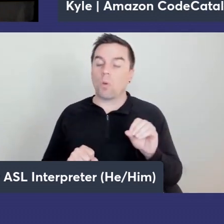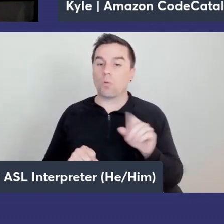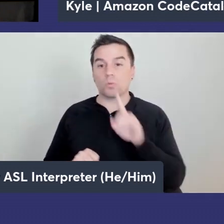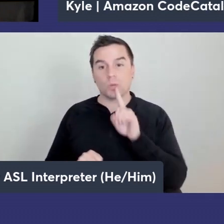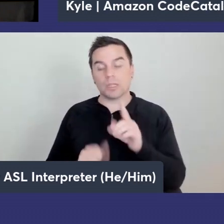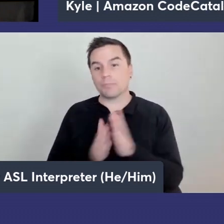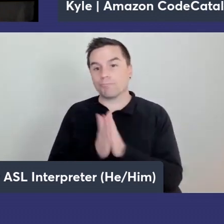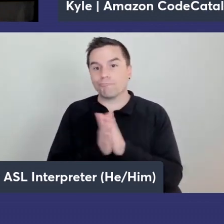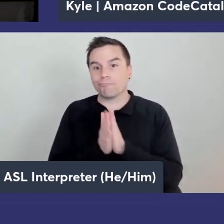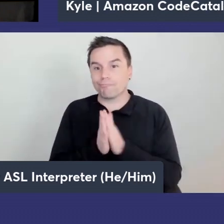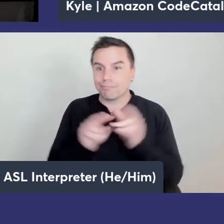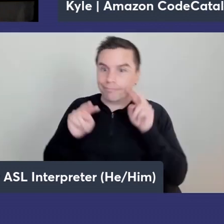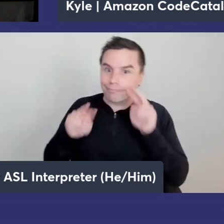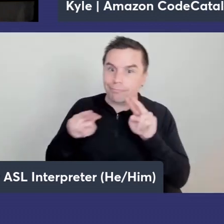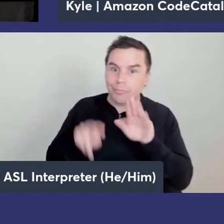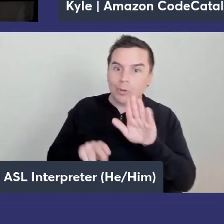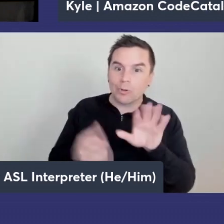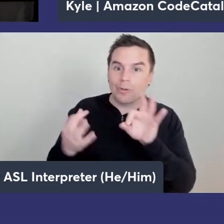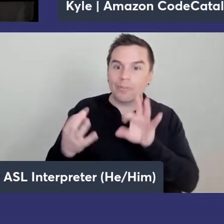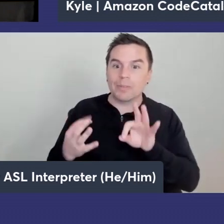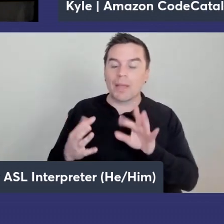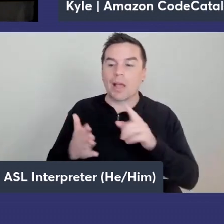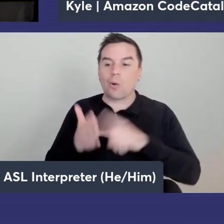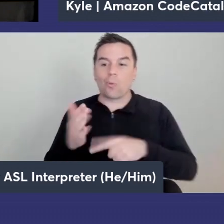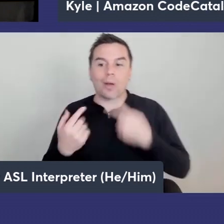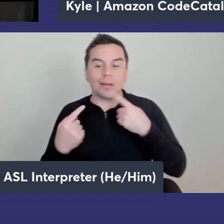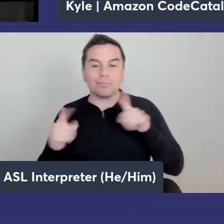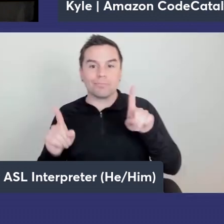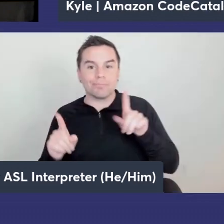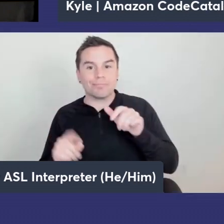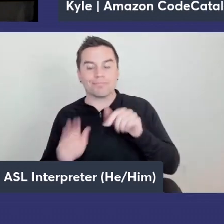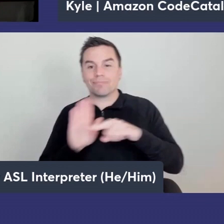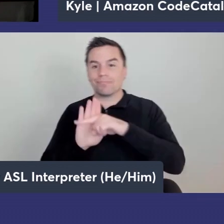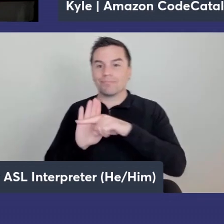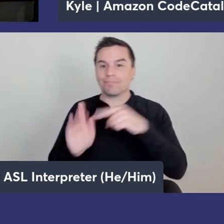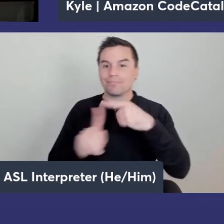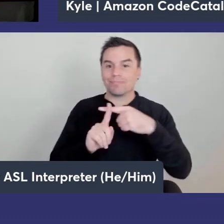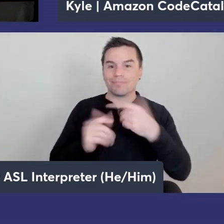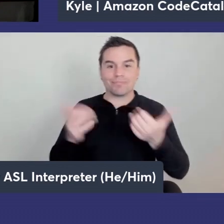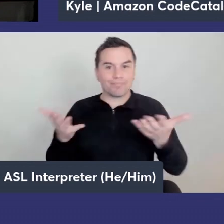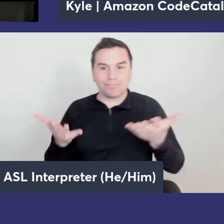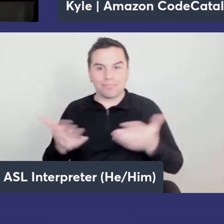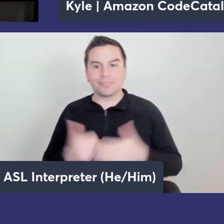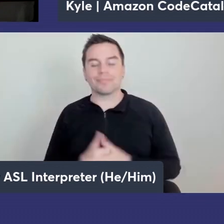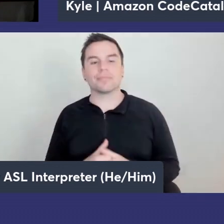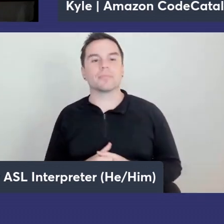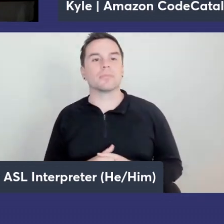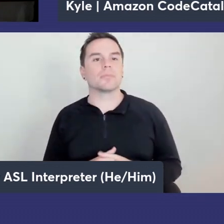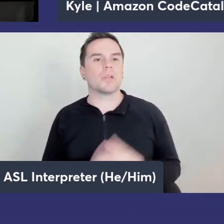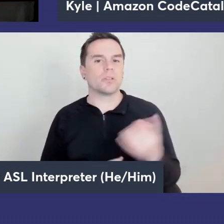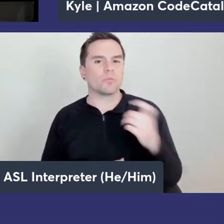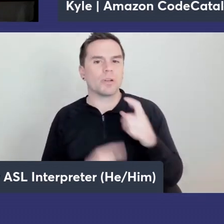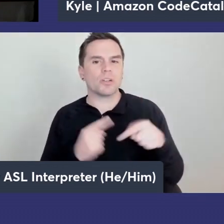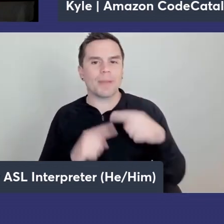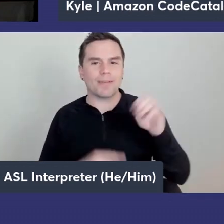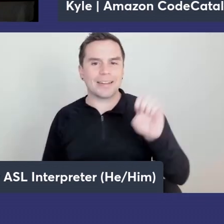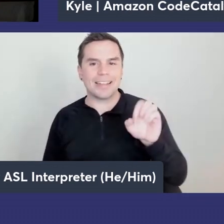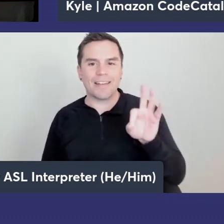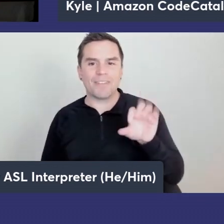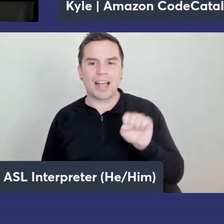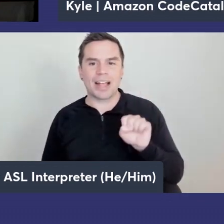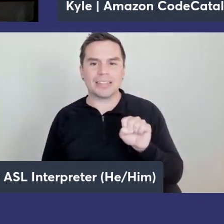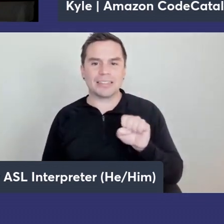it. So the question around before we wrap up around EFS, how is the EFS integrated with